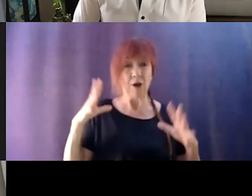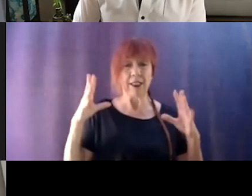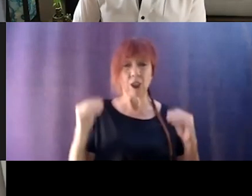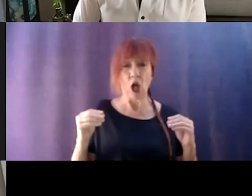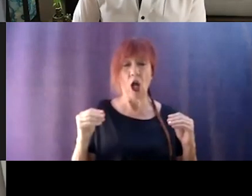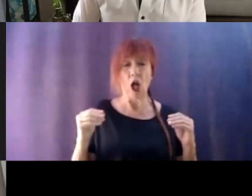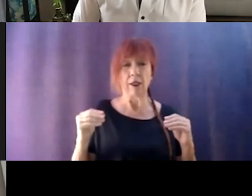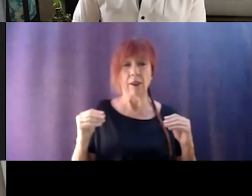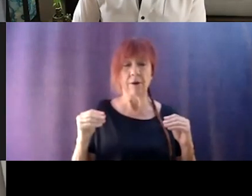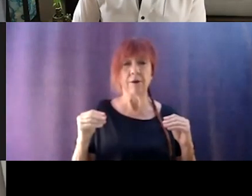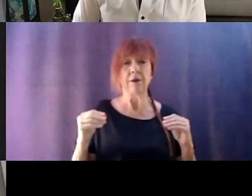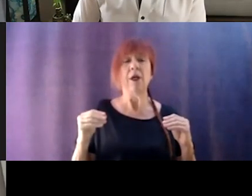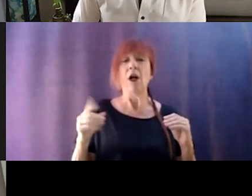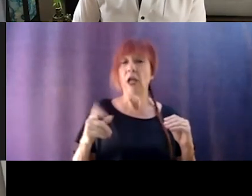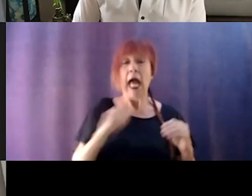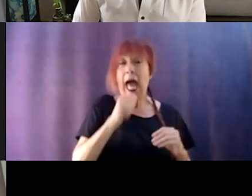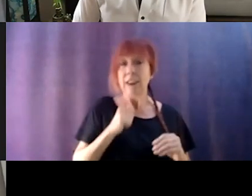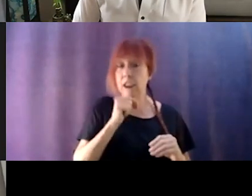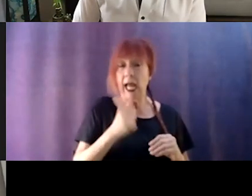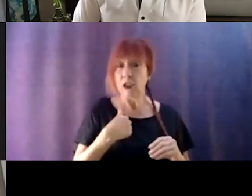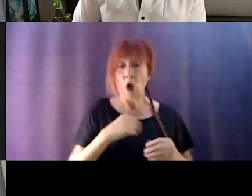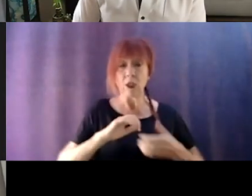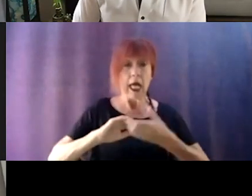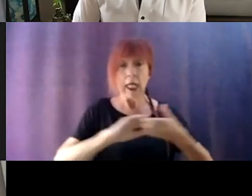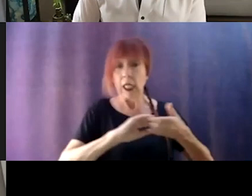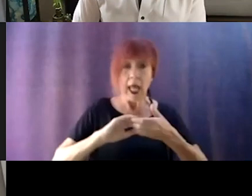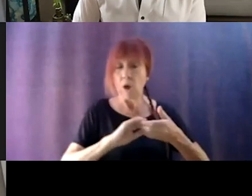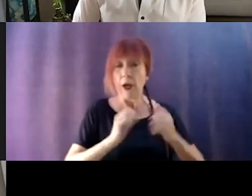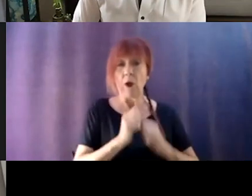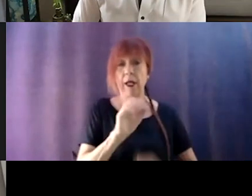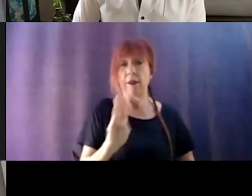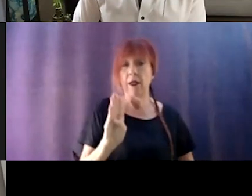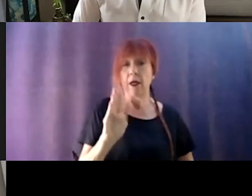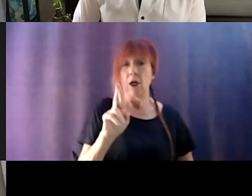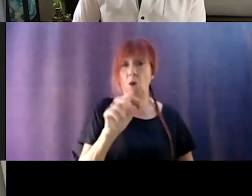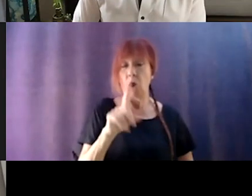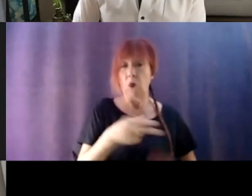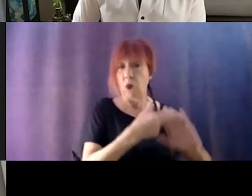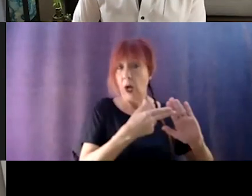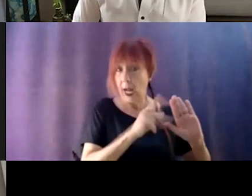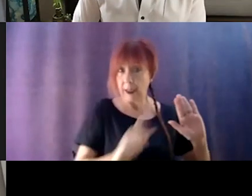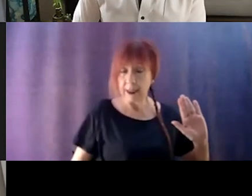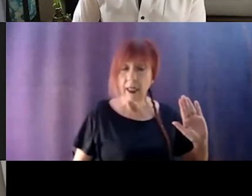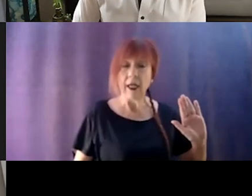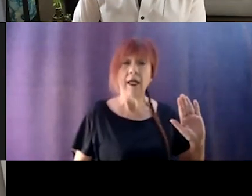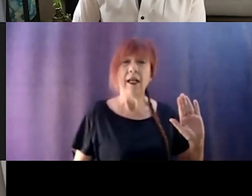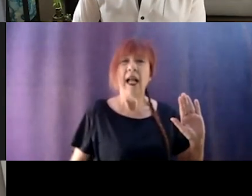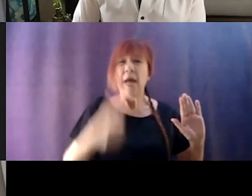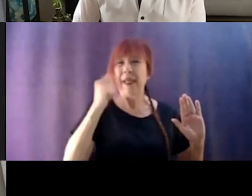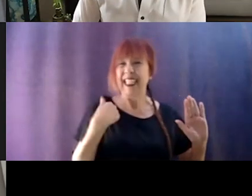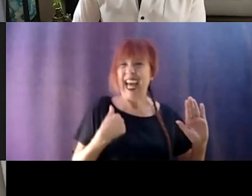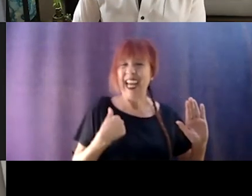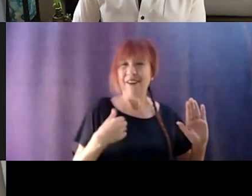I can say, I don't collaborate with brands because I have another issue. As I make my own things, I